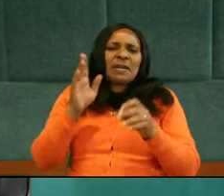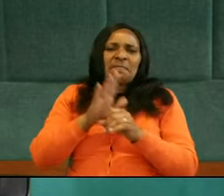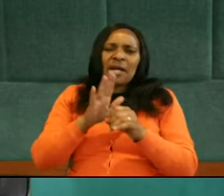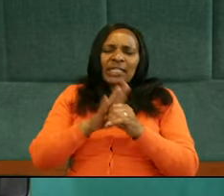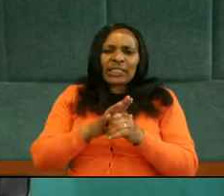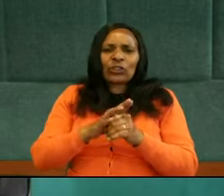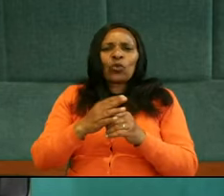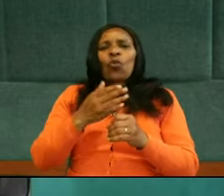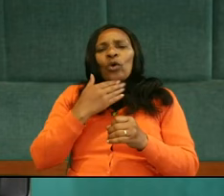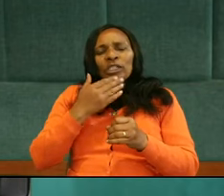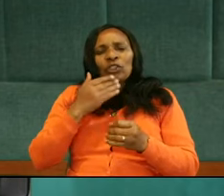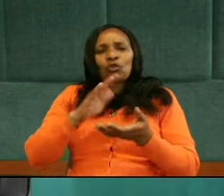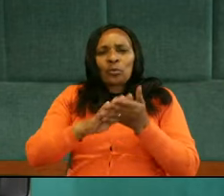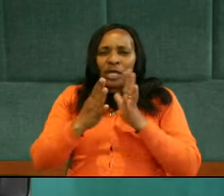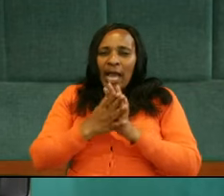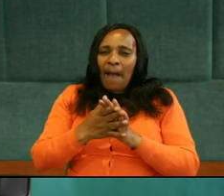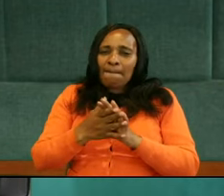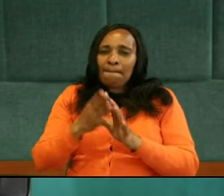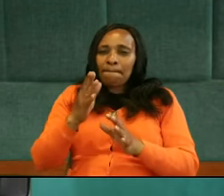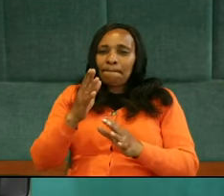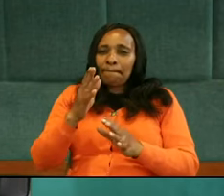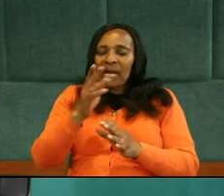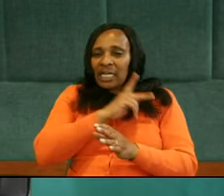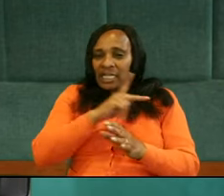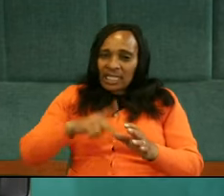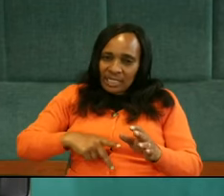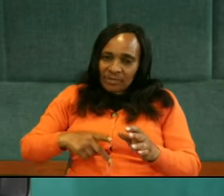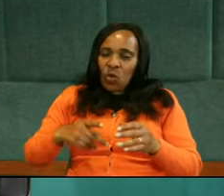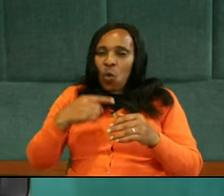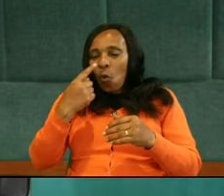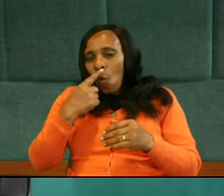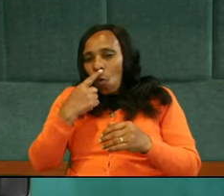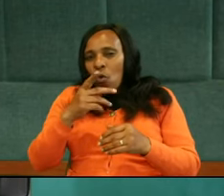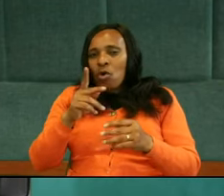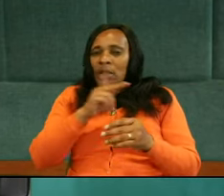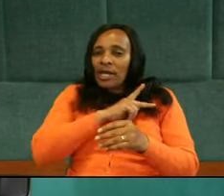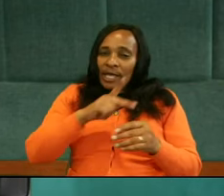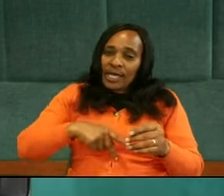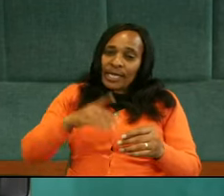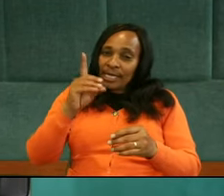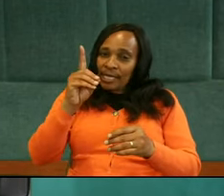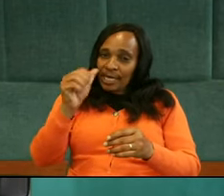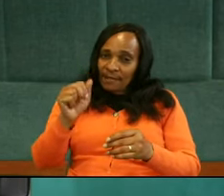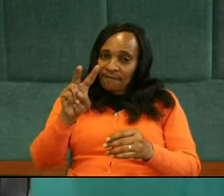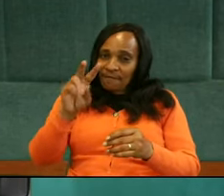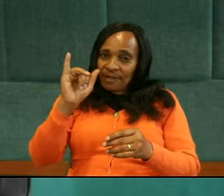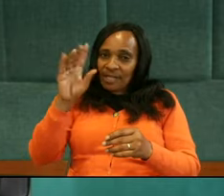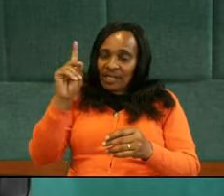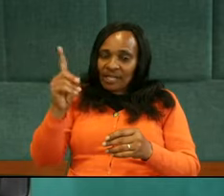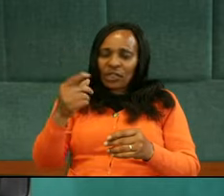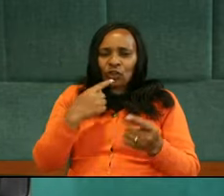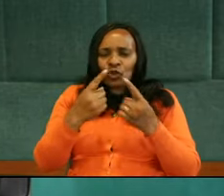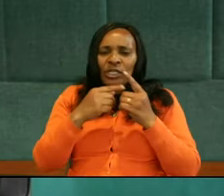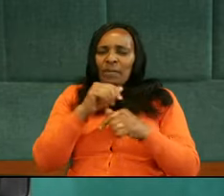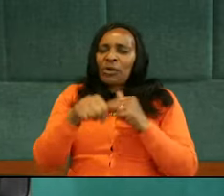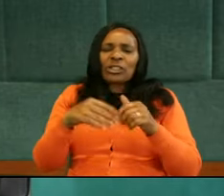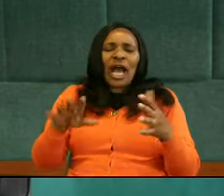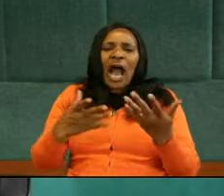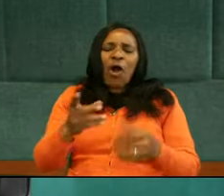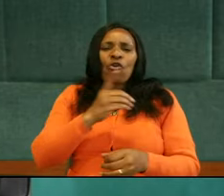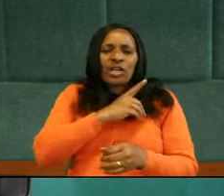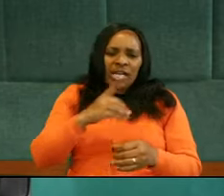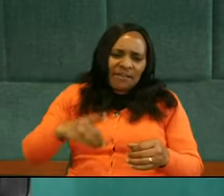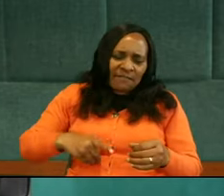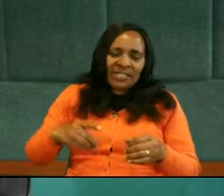eager to become king. That's King David. If you recall from our previous lesson, we were talking about how David was